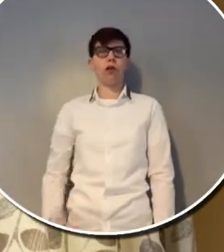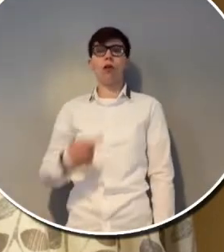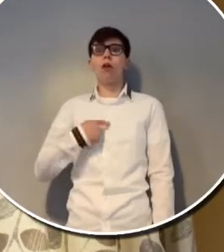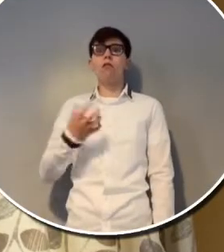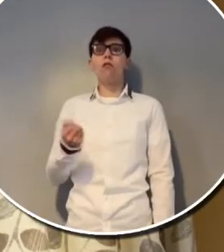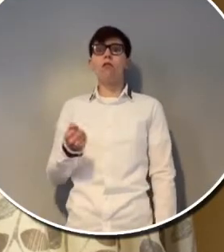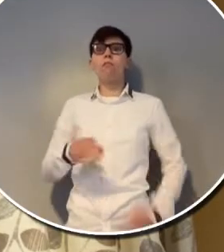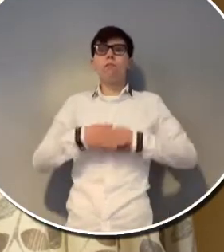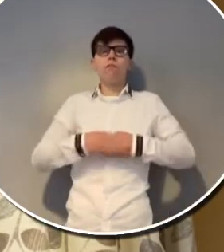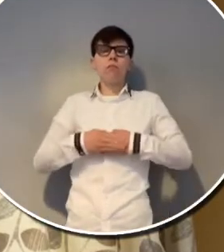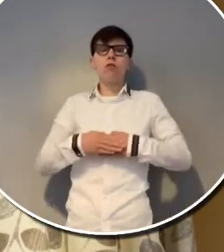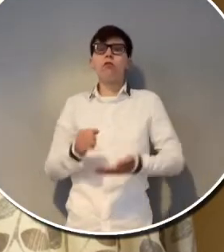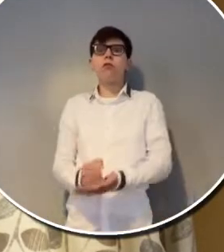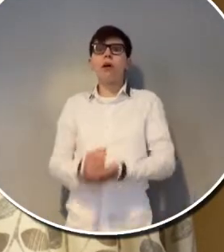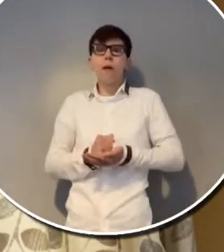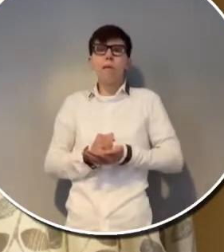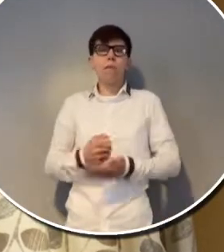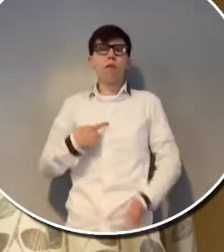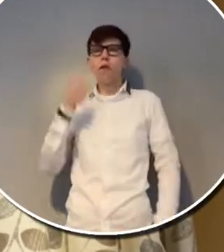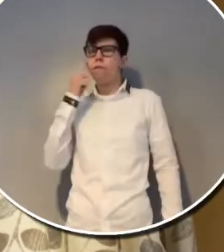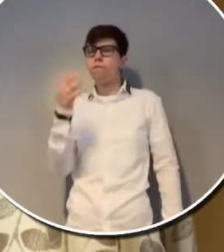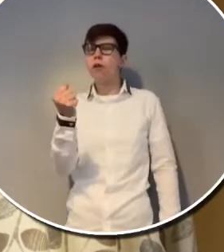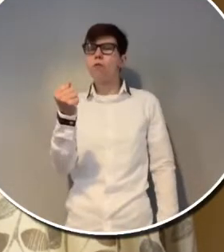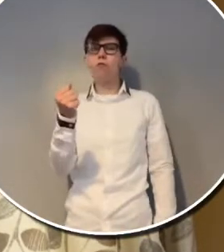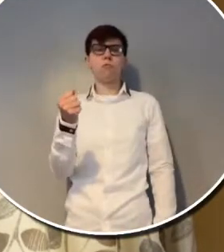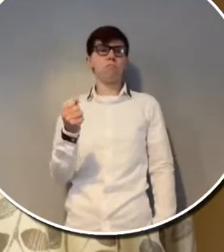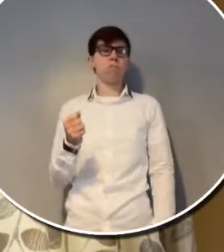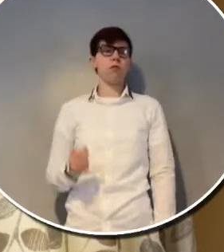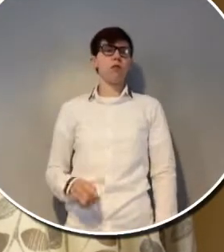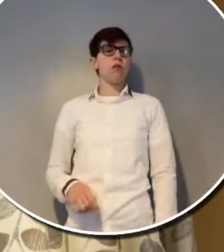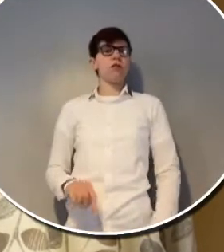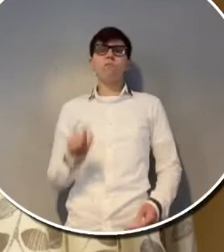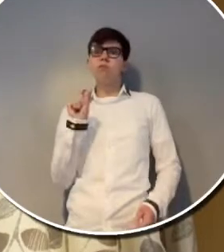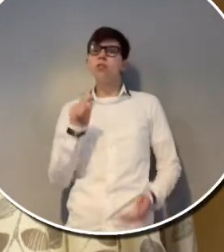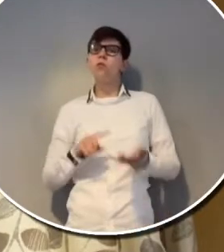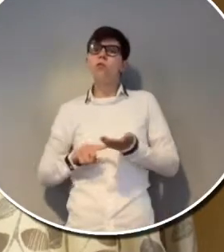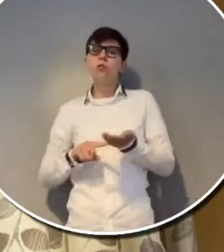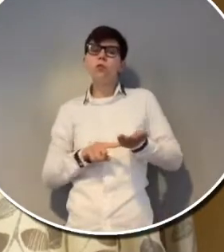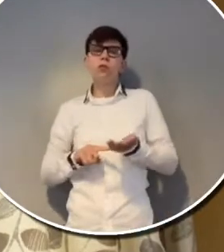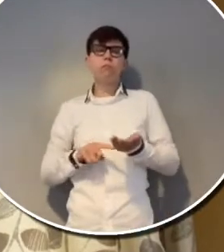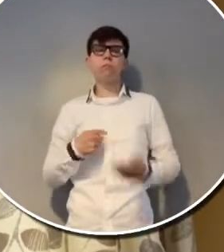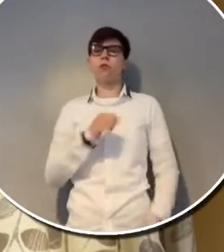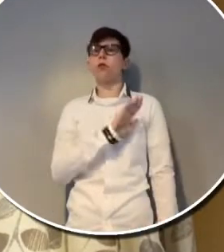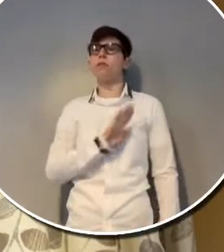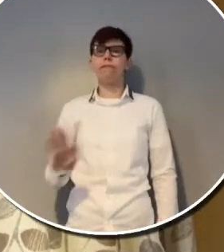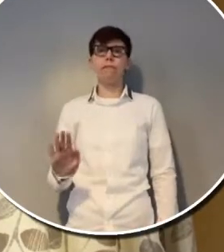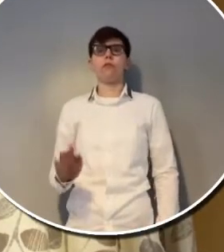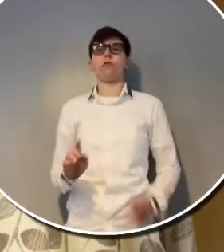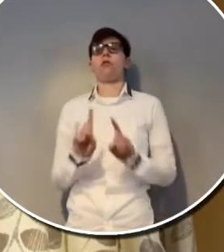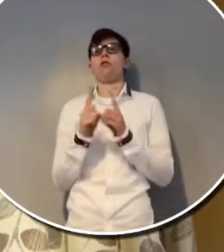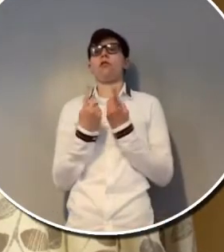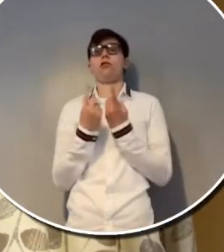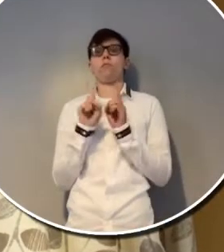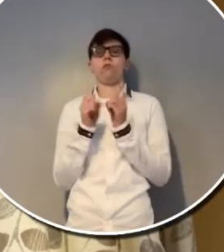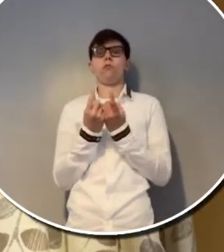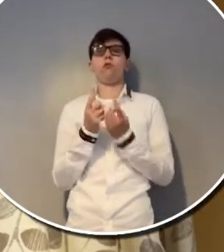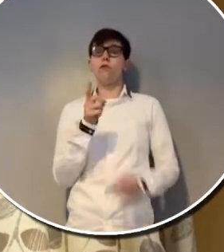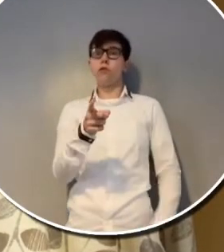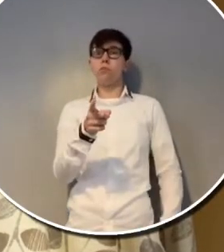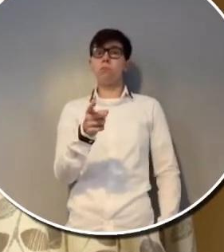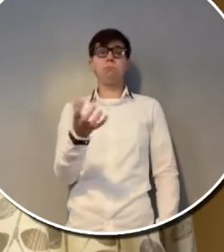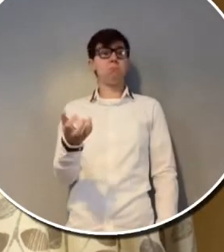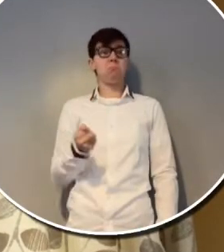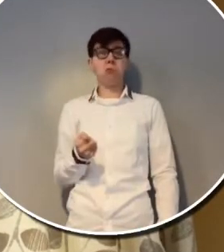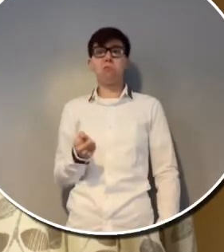managed to find a few little toys and I haven't got any instruments. But if you've got anything that you'd like to shake or rattle to join in, that